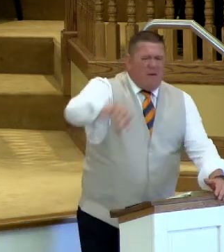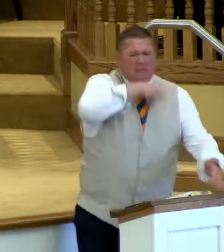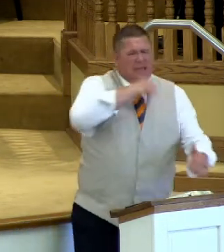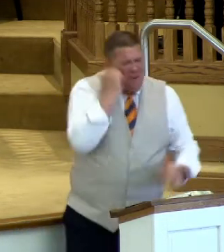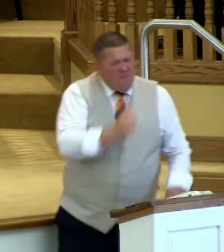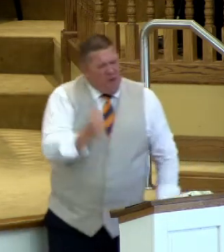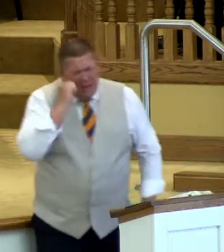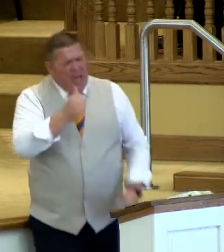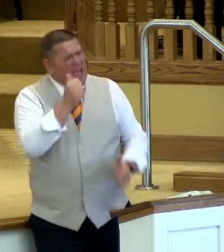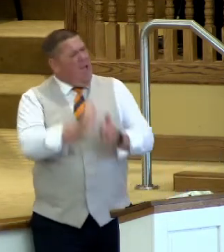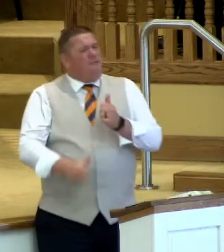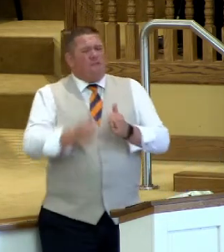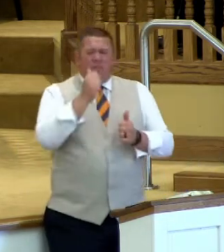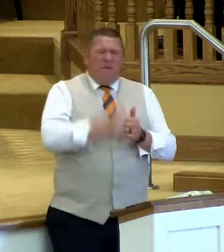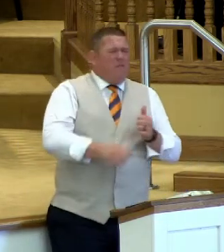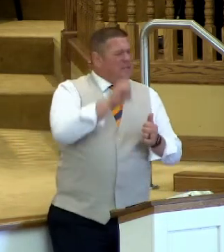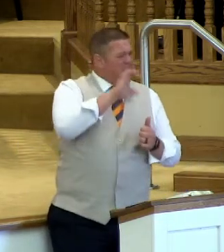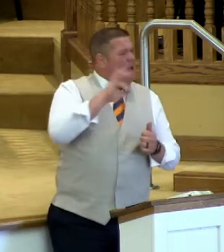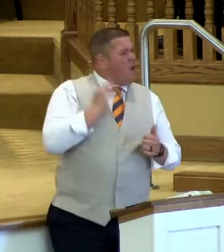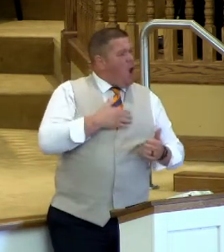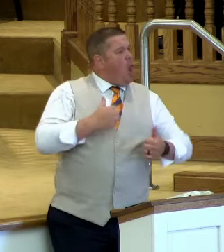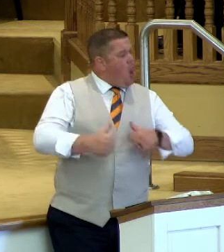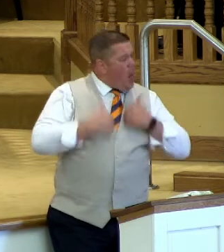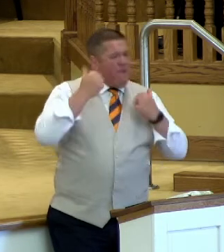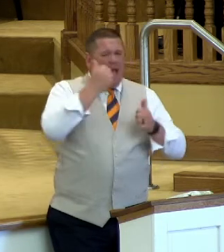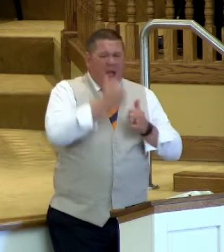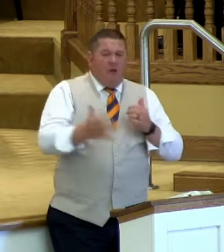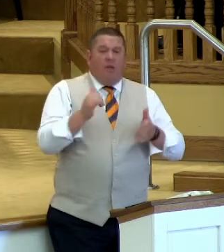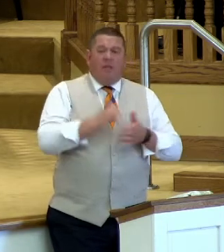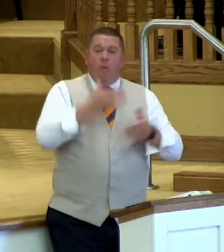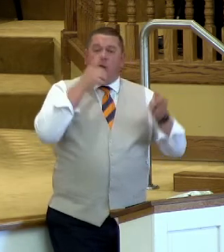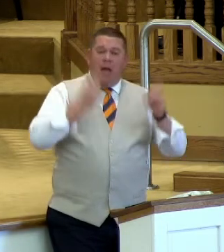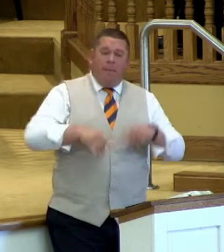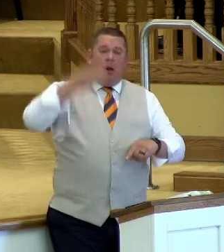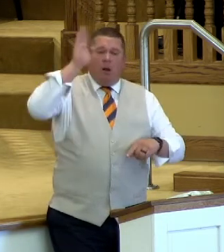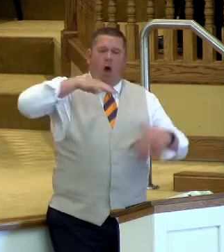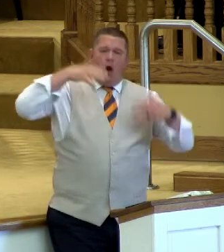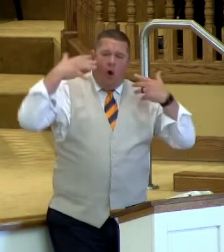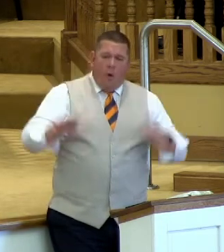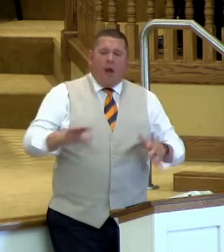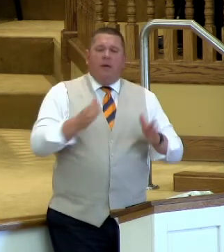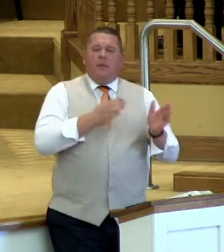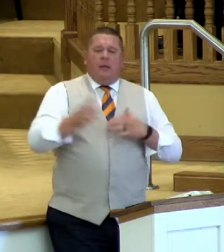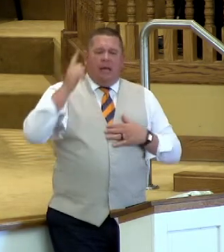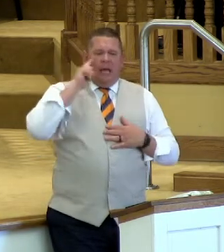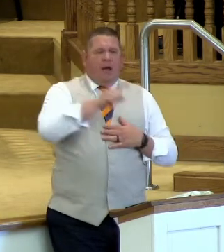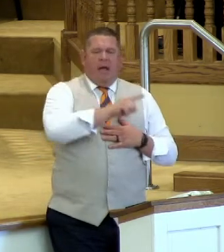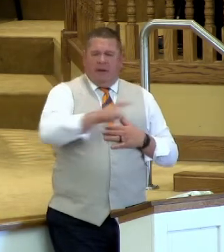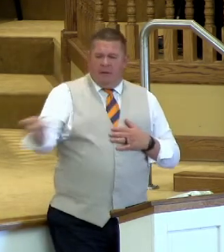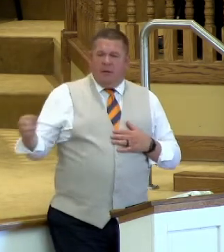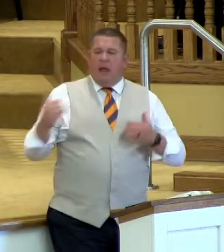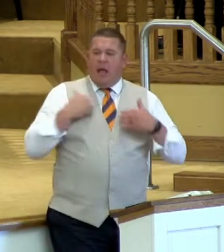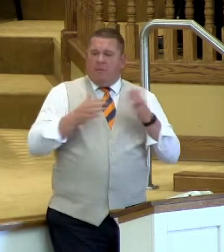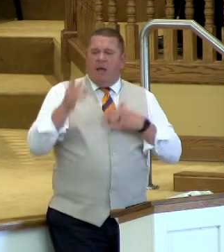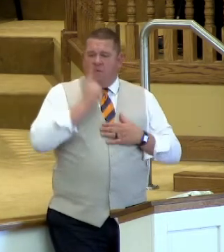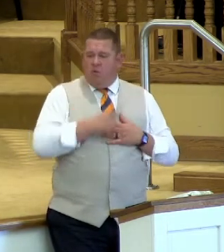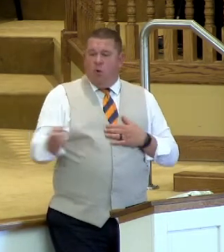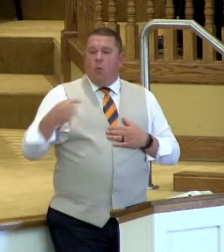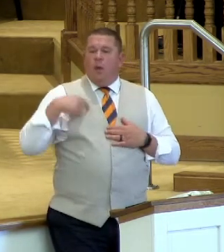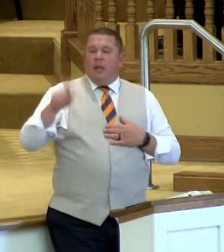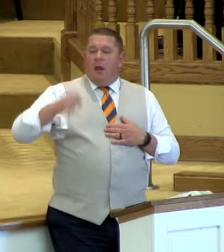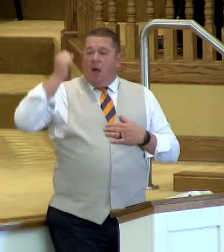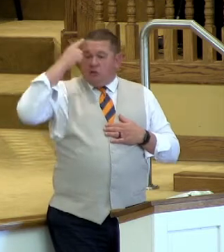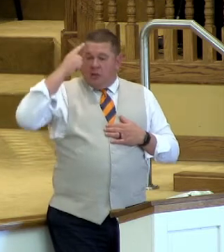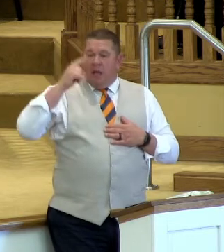every single day and every single second of our lives. Everything that's going to happen, God already planned for you, and God has a plan for you that's going to happen. We